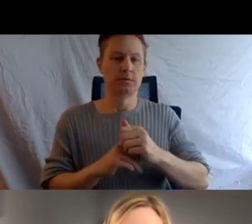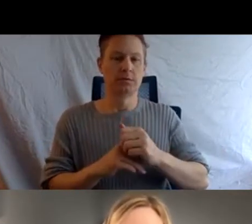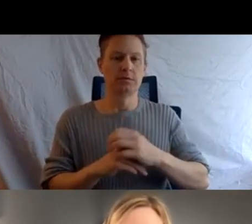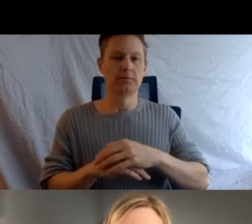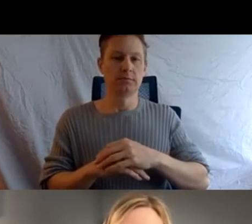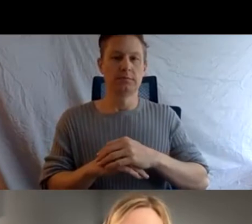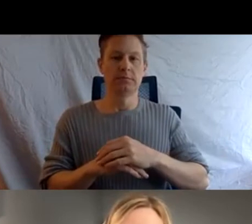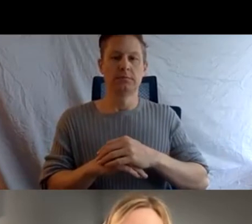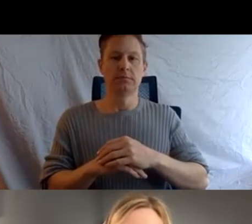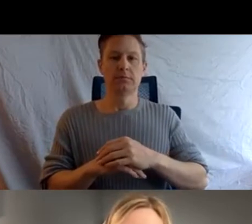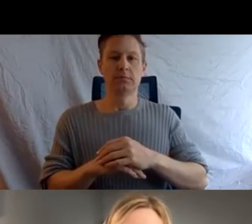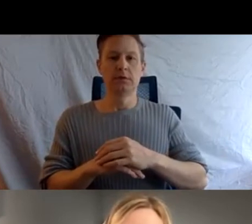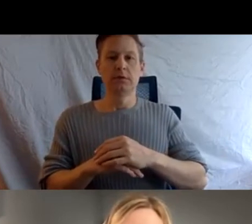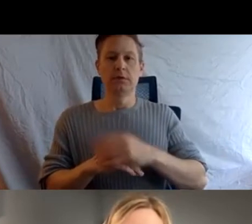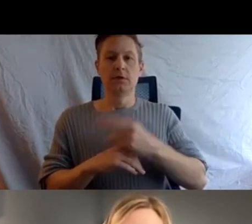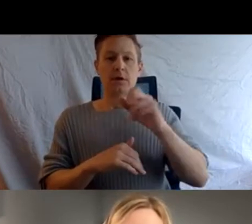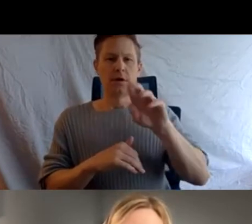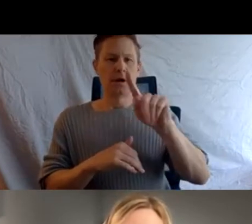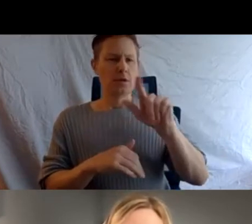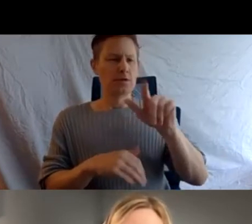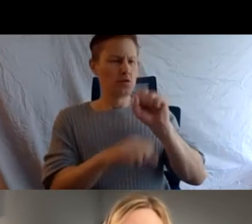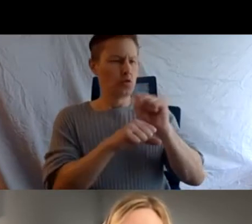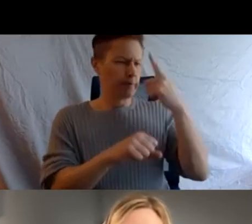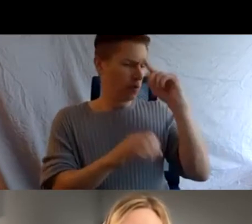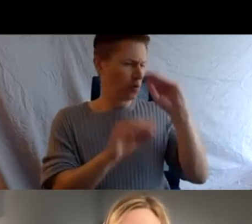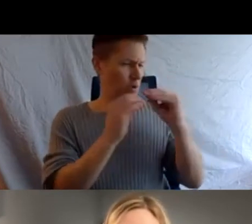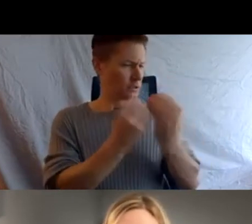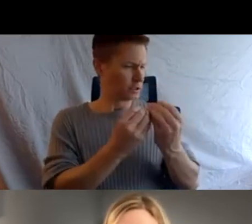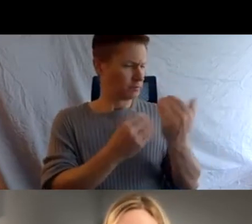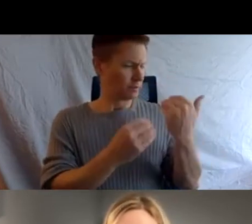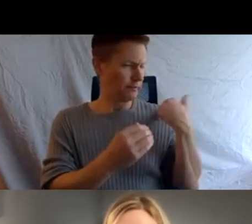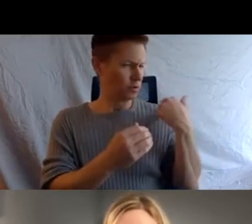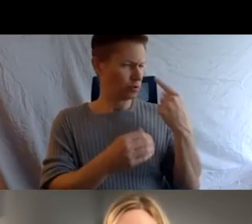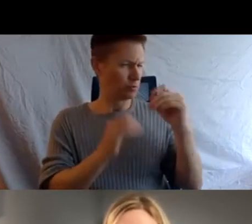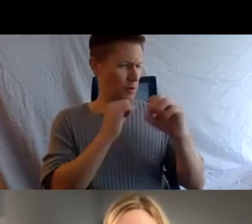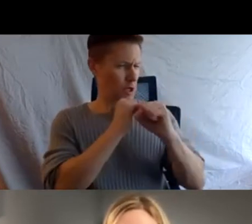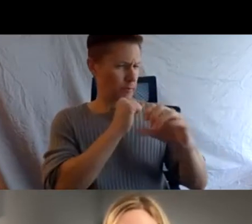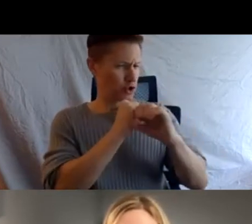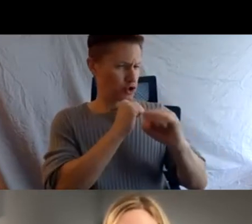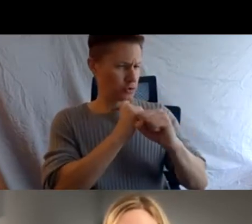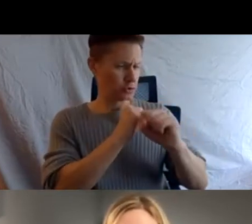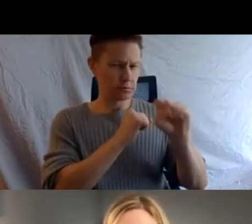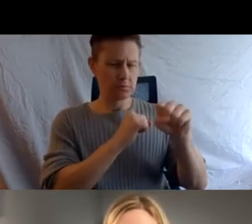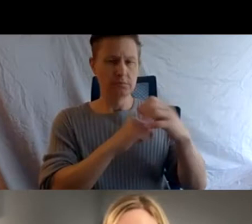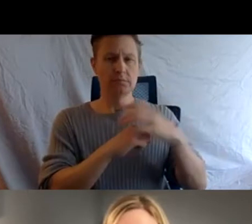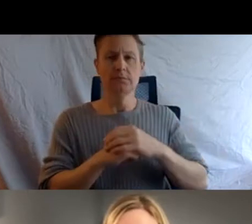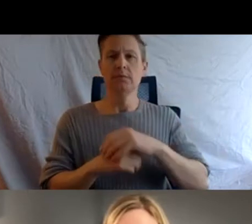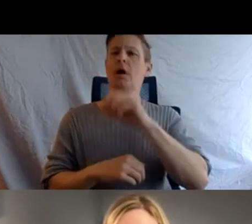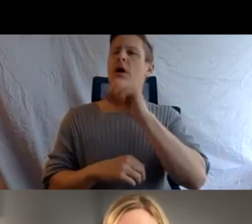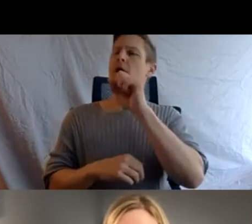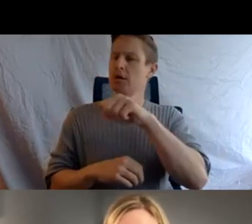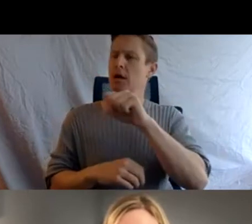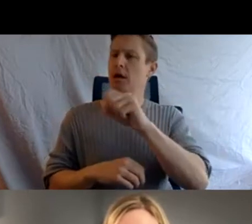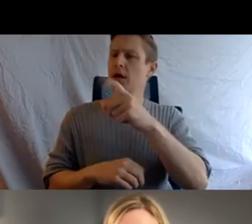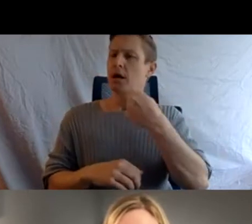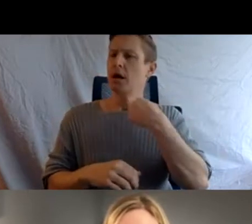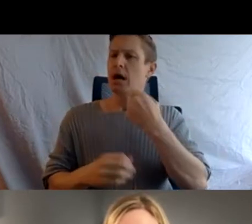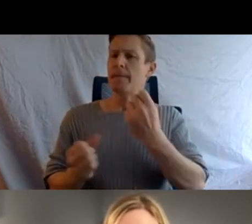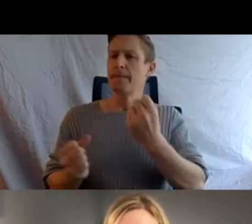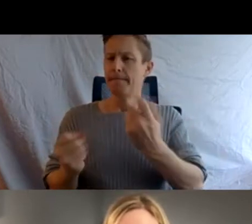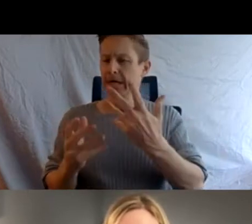Hartley, you had done something for an organization, had you not? Like a commercial or something? Yeah, I've done a lot